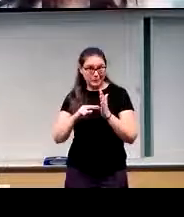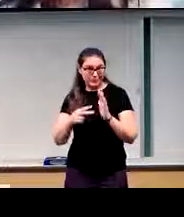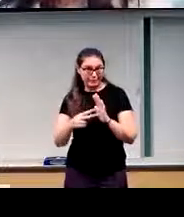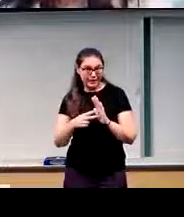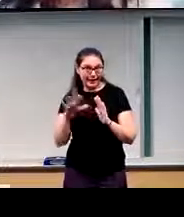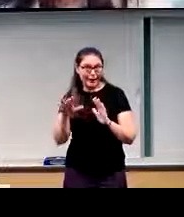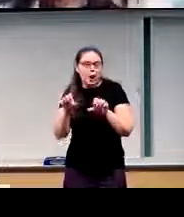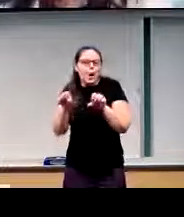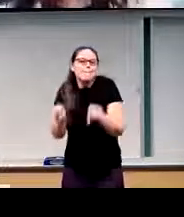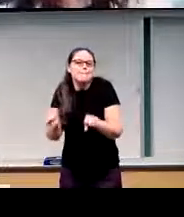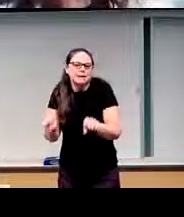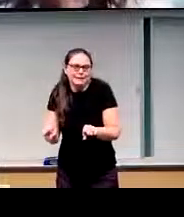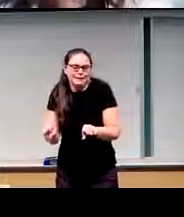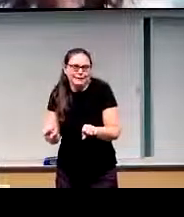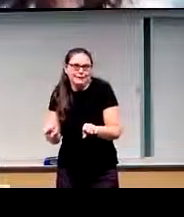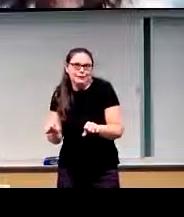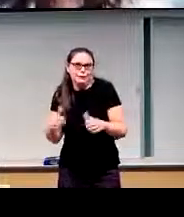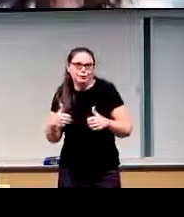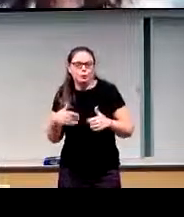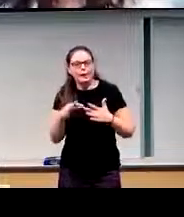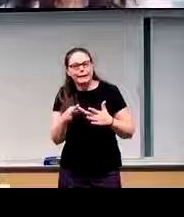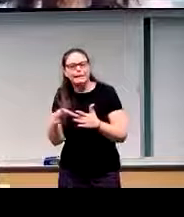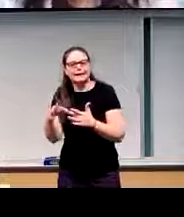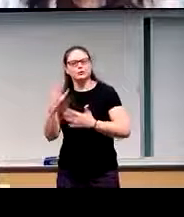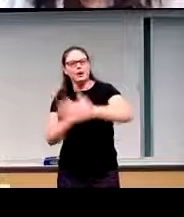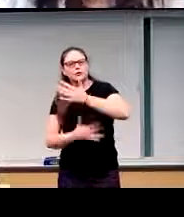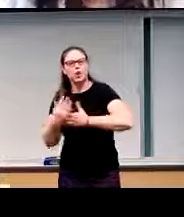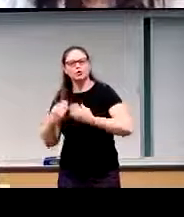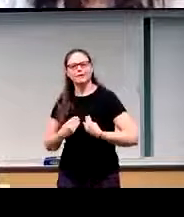their capacity to lead fulfilling social lives.